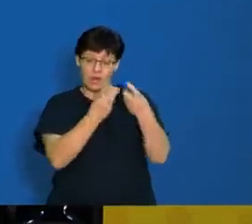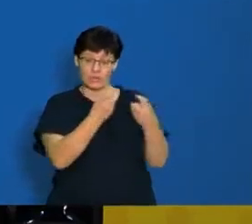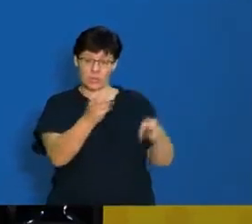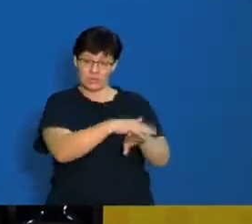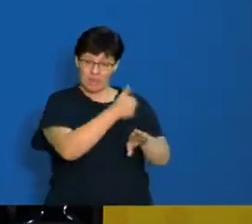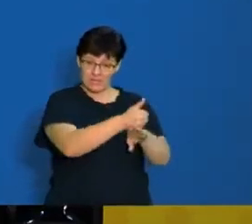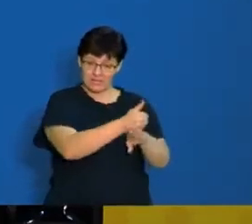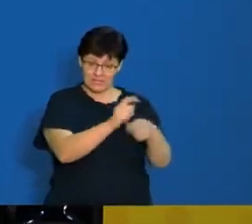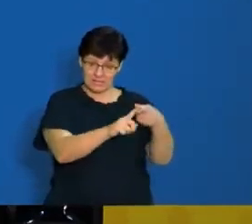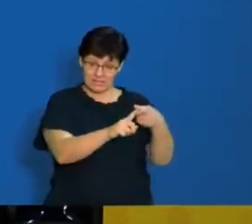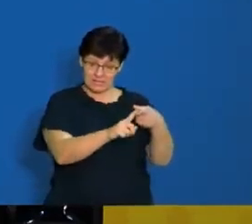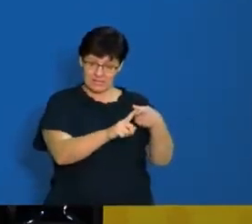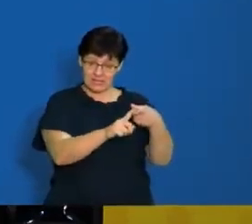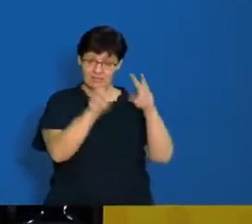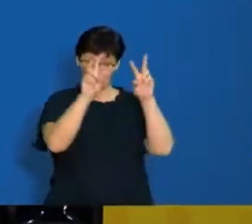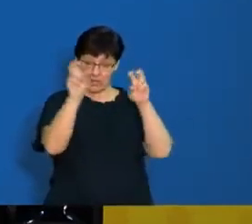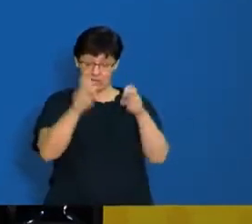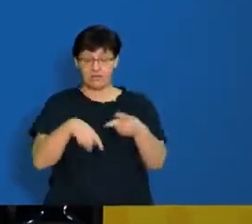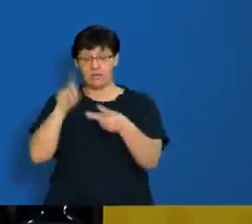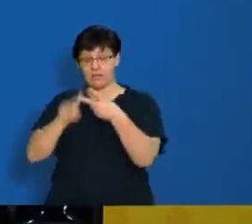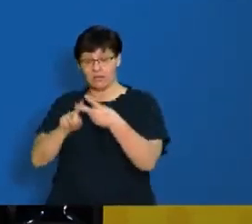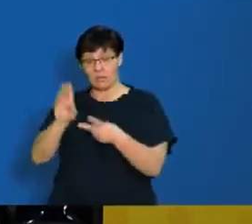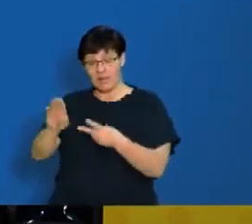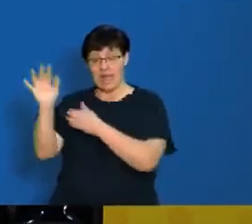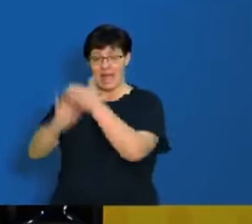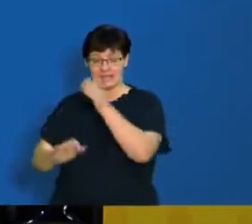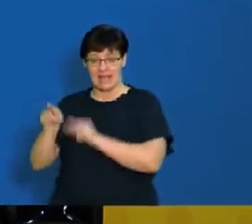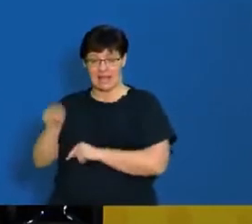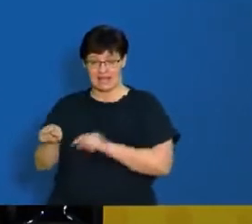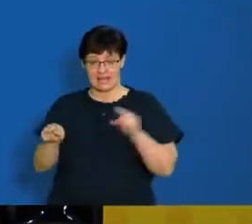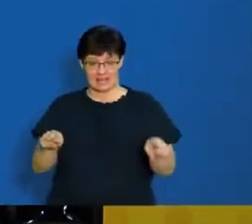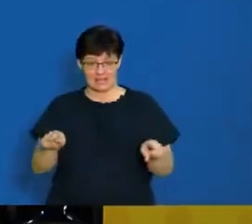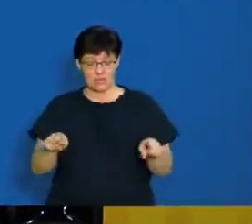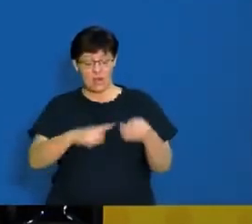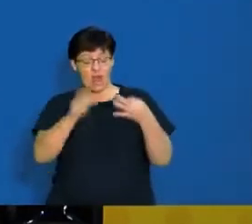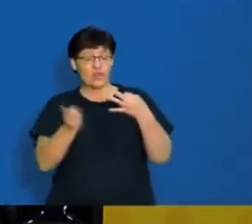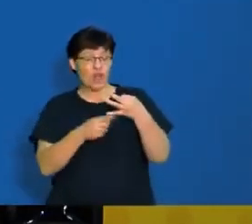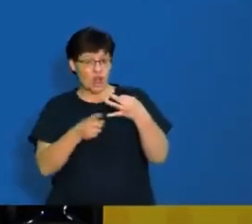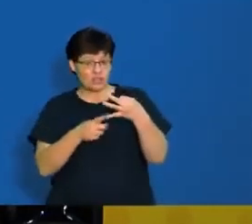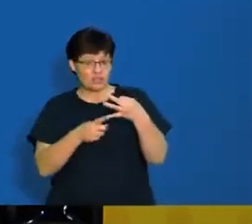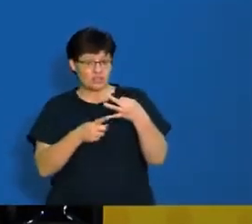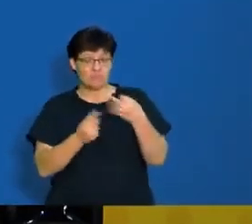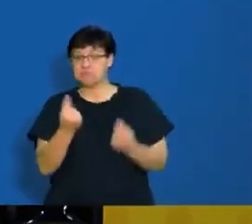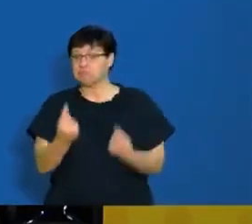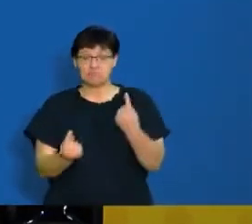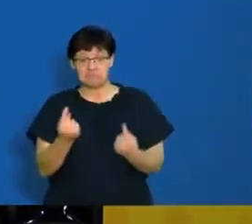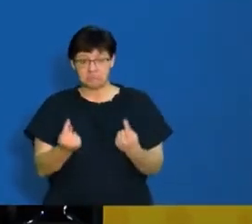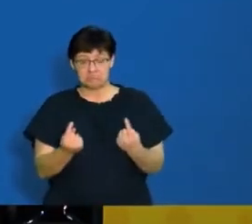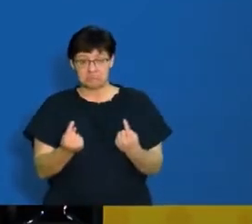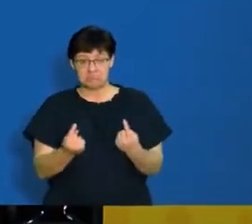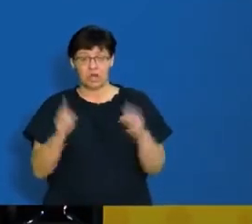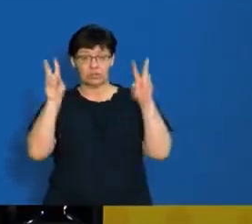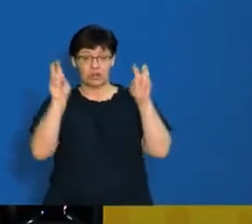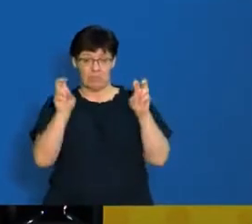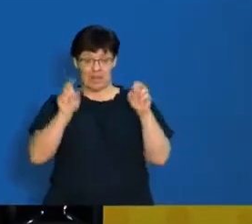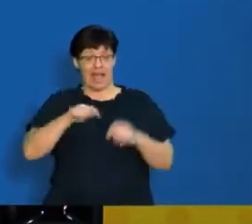source-based question from a topic and one essay question. That means your third choice will come from another